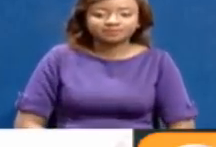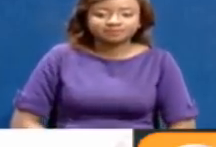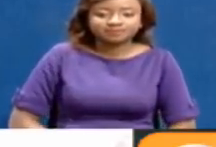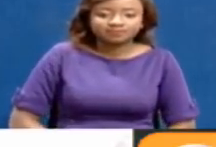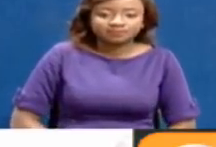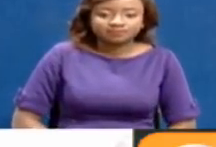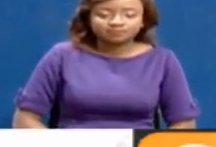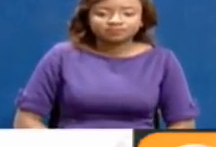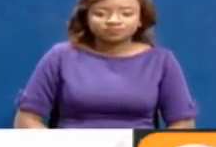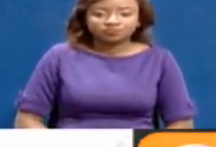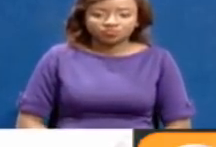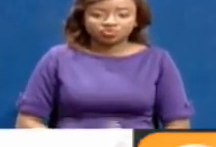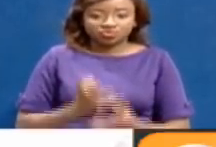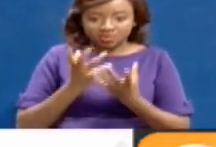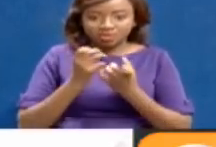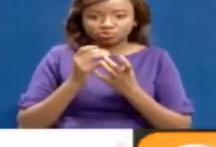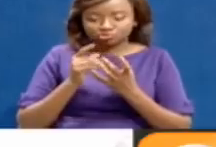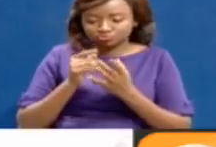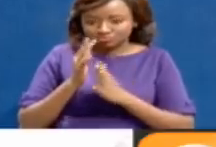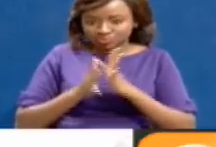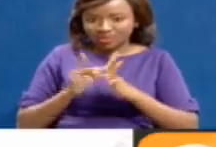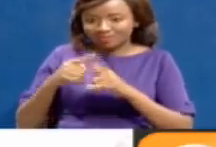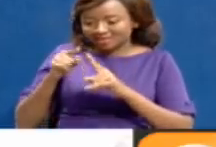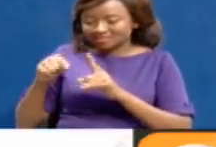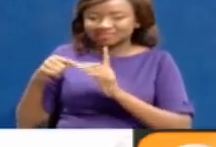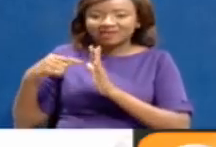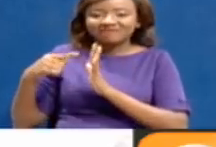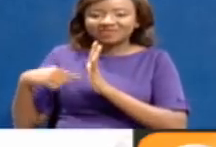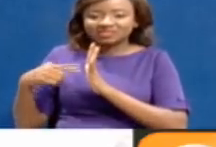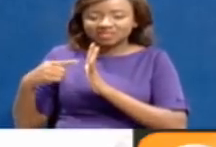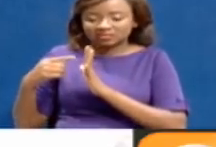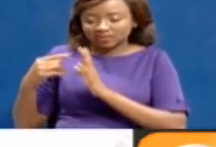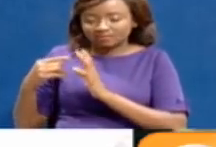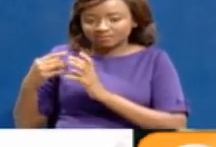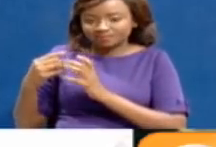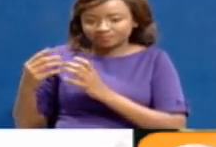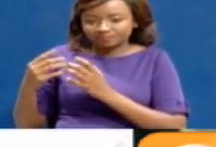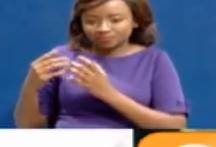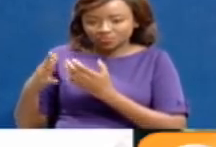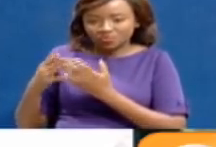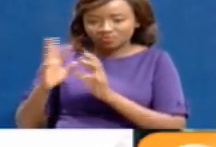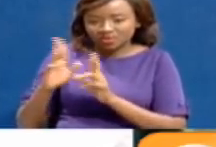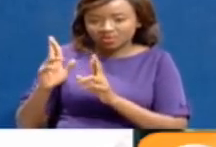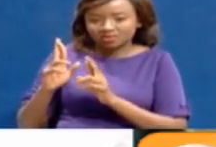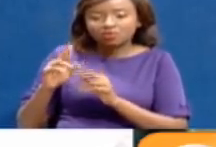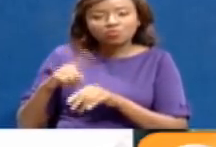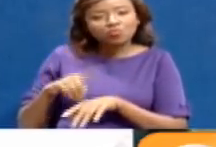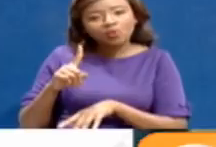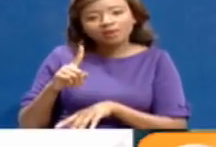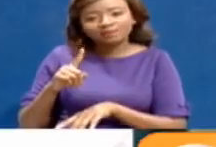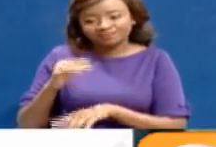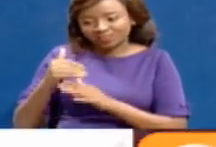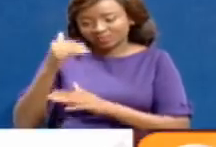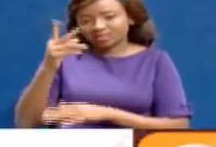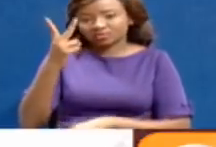more documentation, and the ventilator will be ready, full-featured, for the ICU. By when? In another